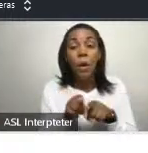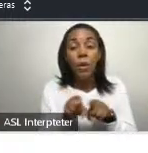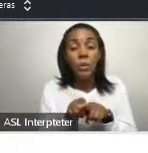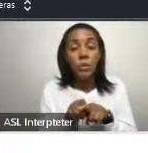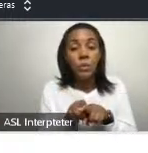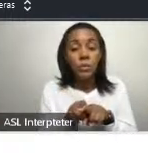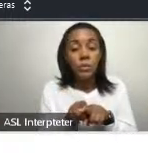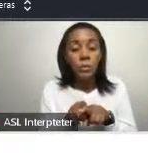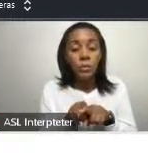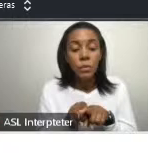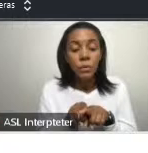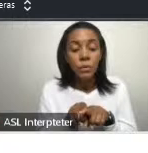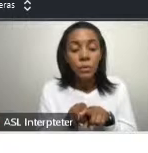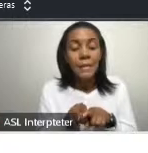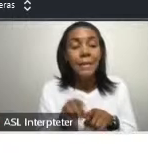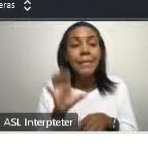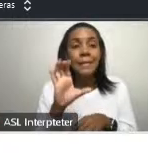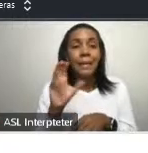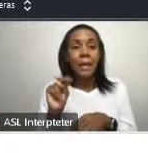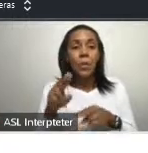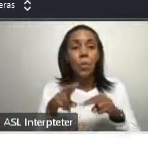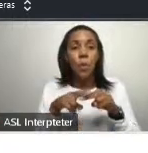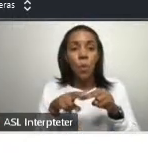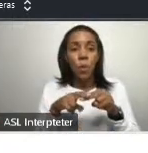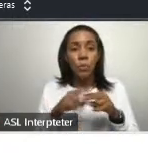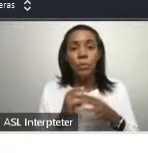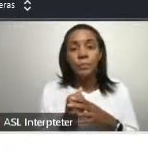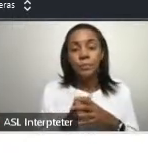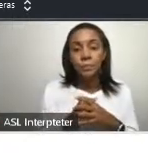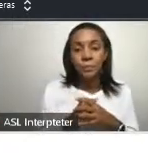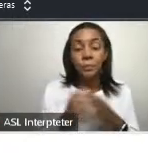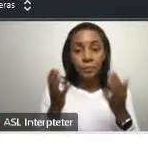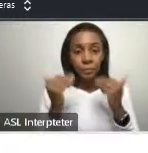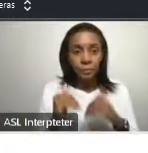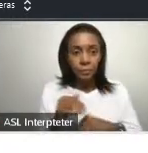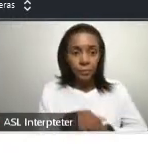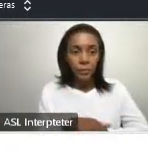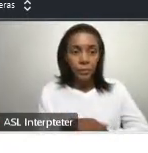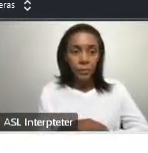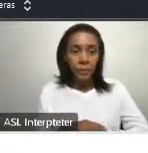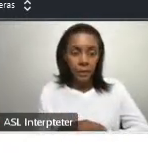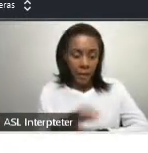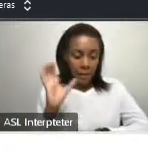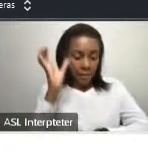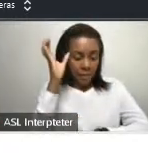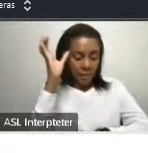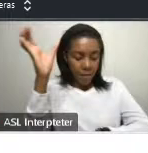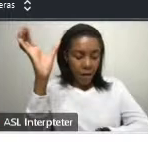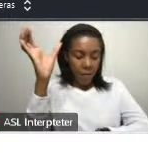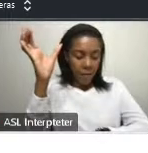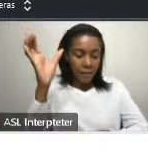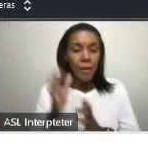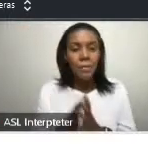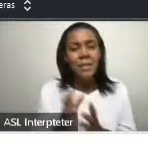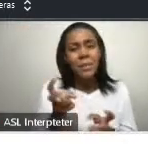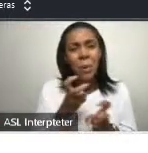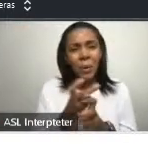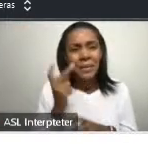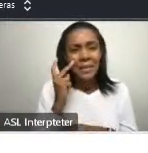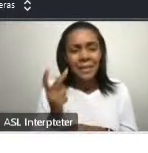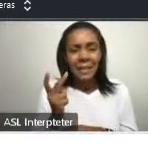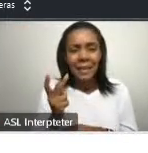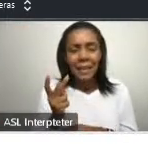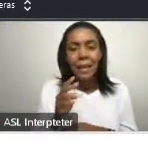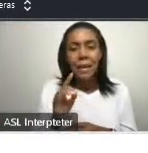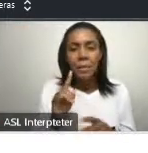the CN Railroad. Next slide, please. This is the concept plan. It's very hard to view on this graphic. However,